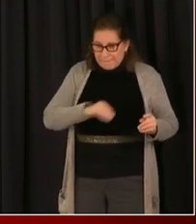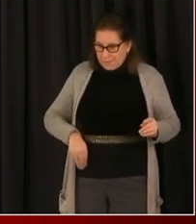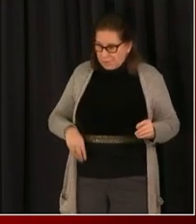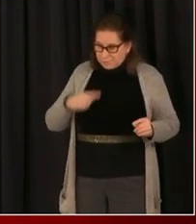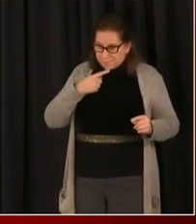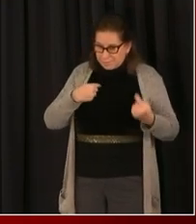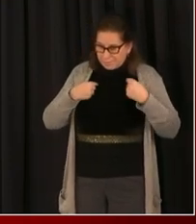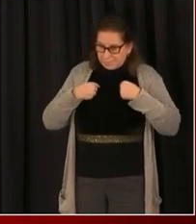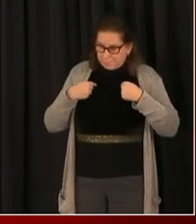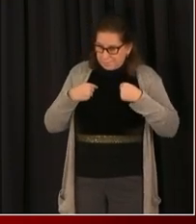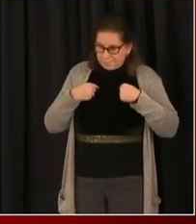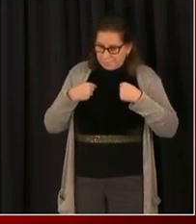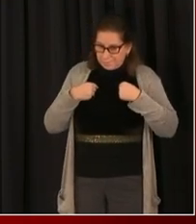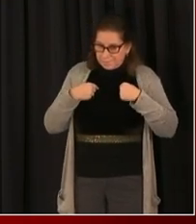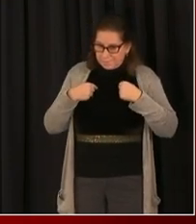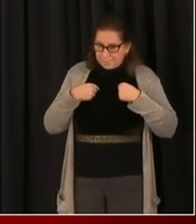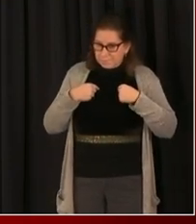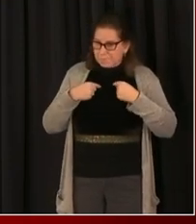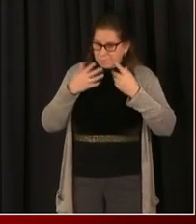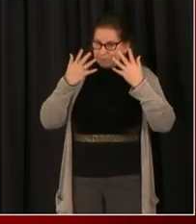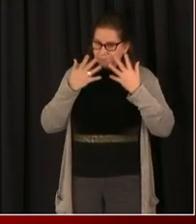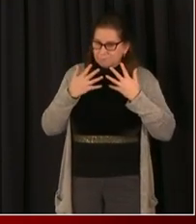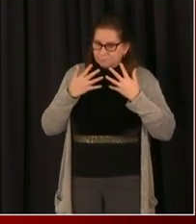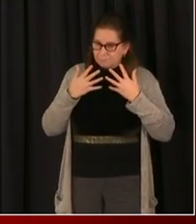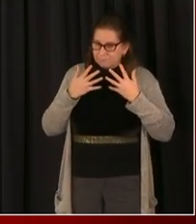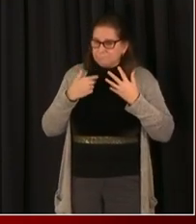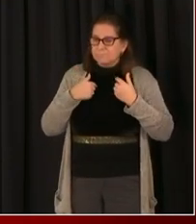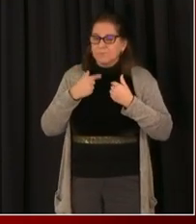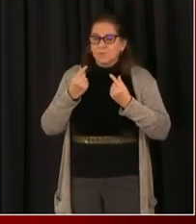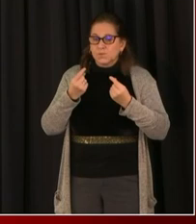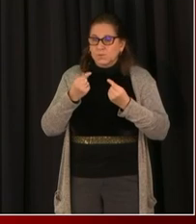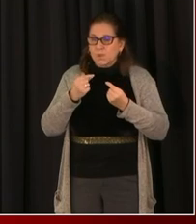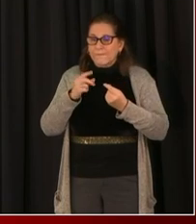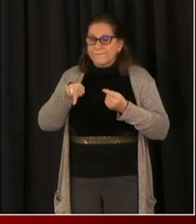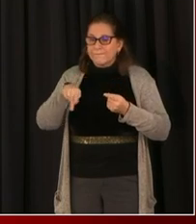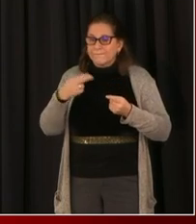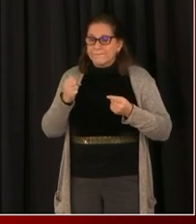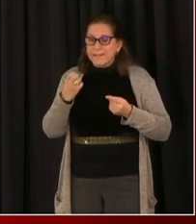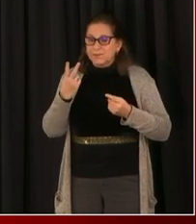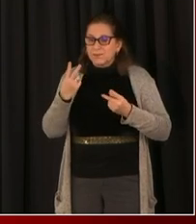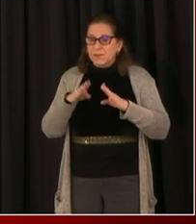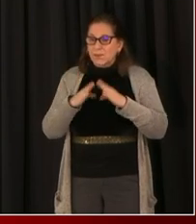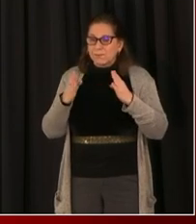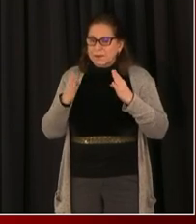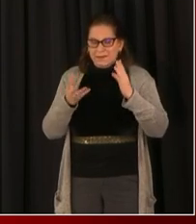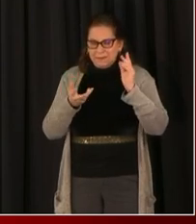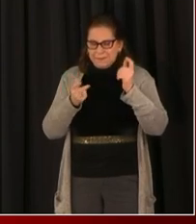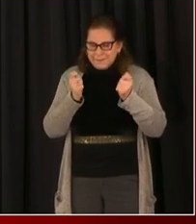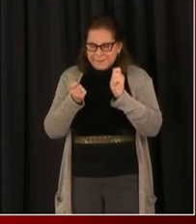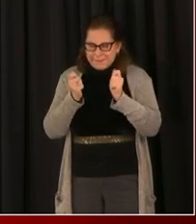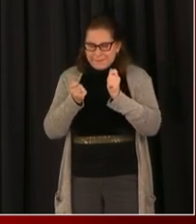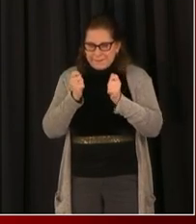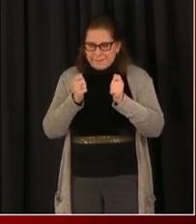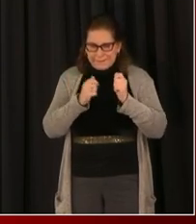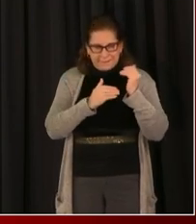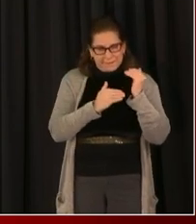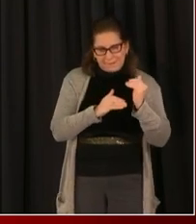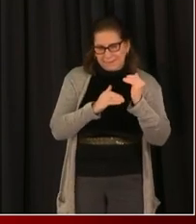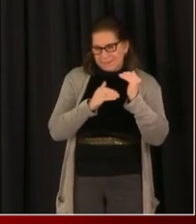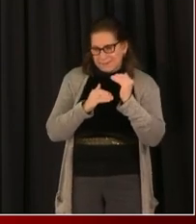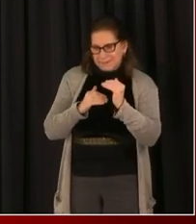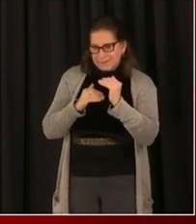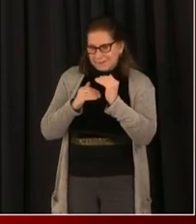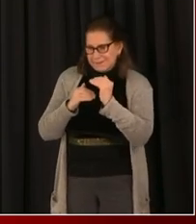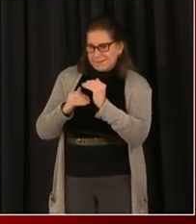things that we believe will make a reasonable difference by populations that we believe are contributing the most to